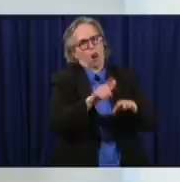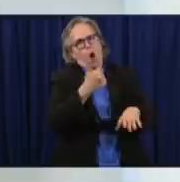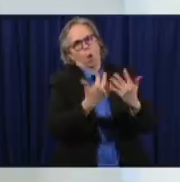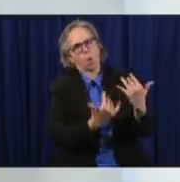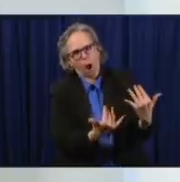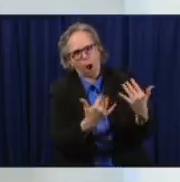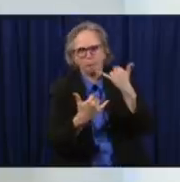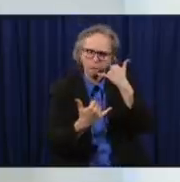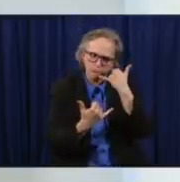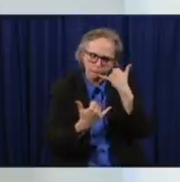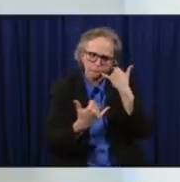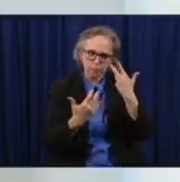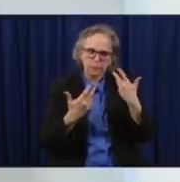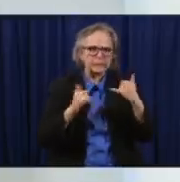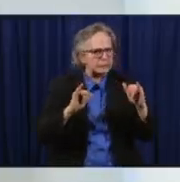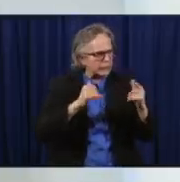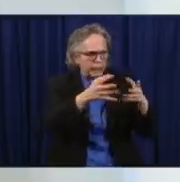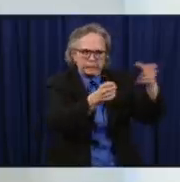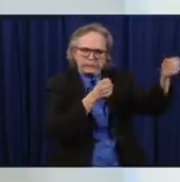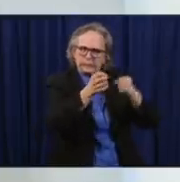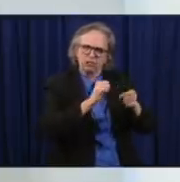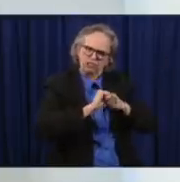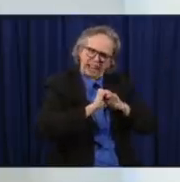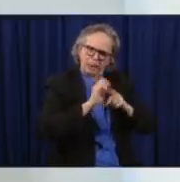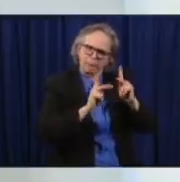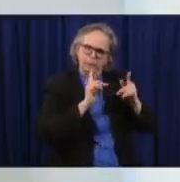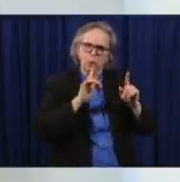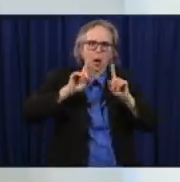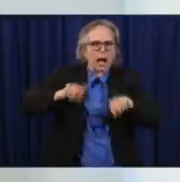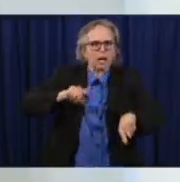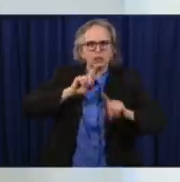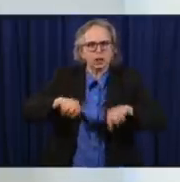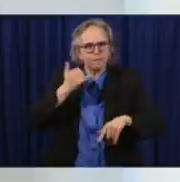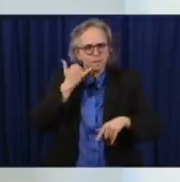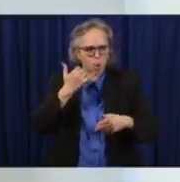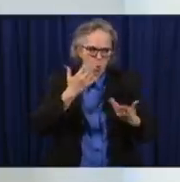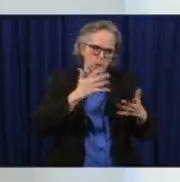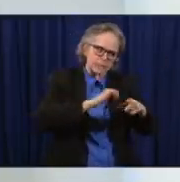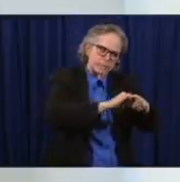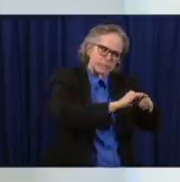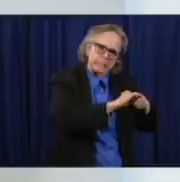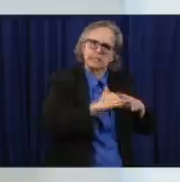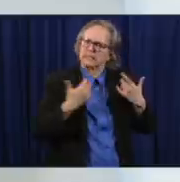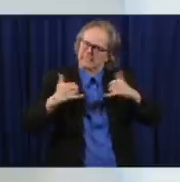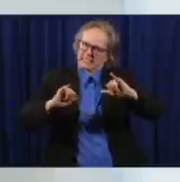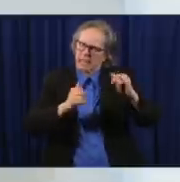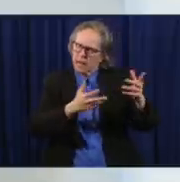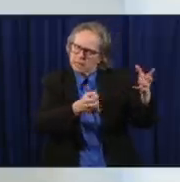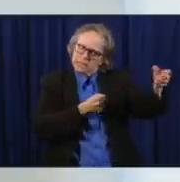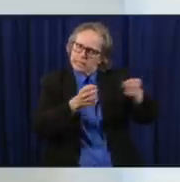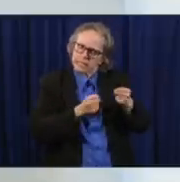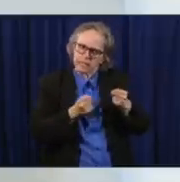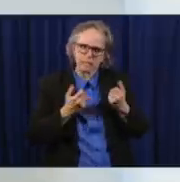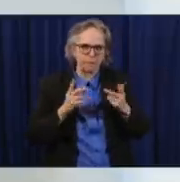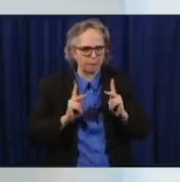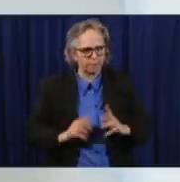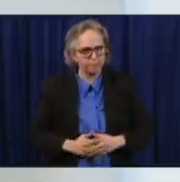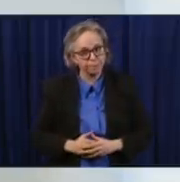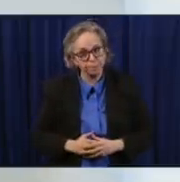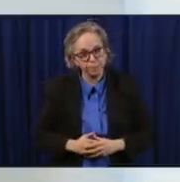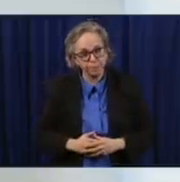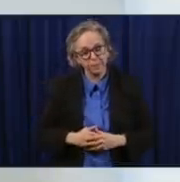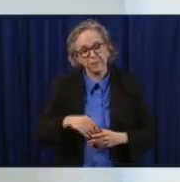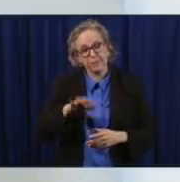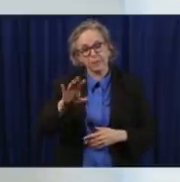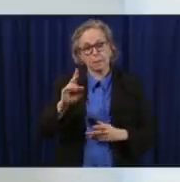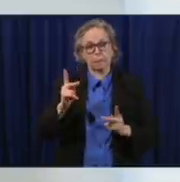capacity. Individuals who are eligible for the 1099